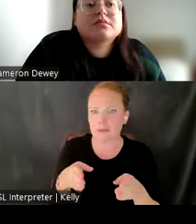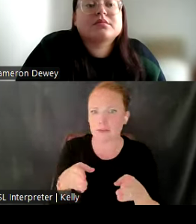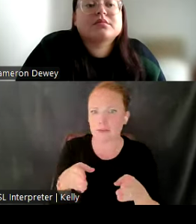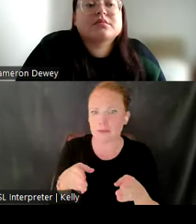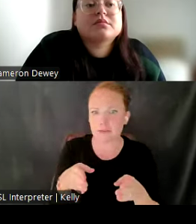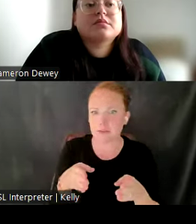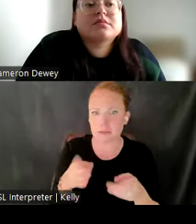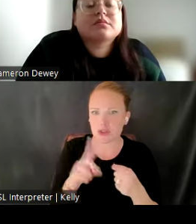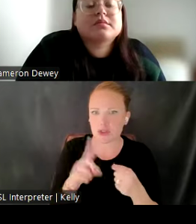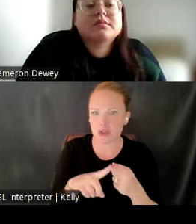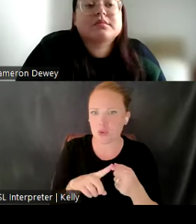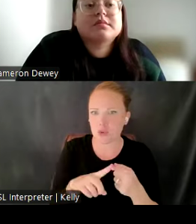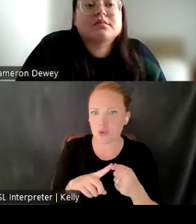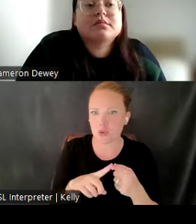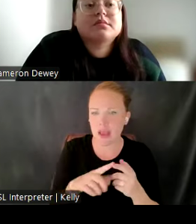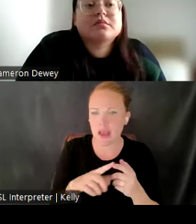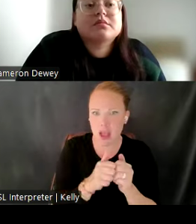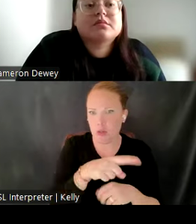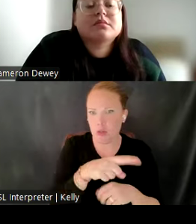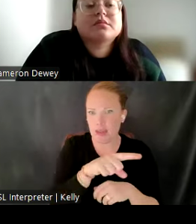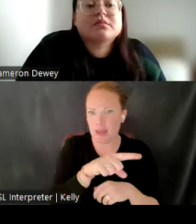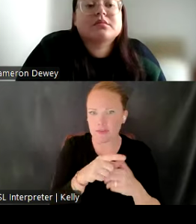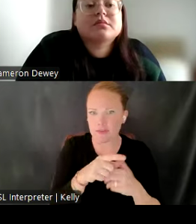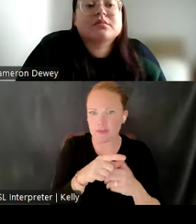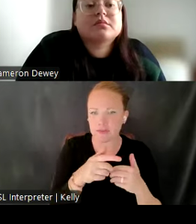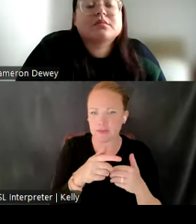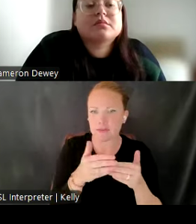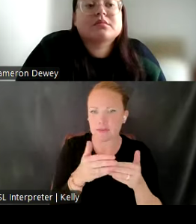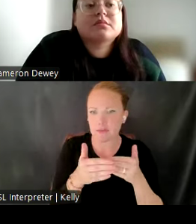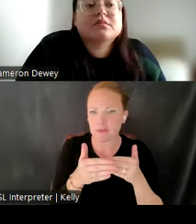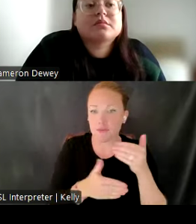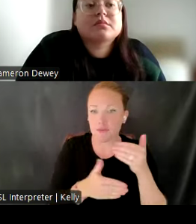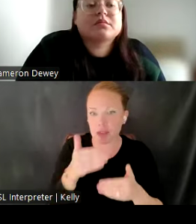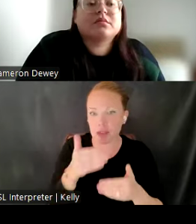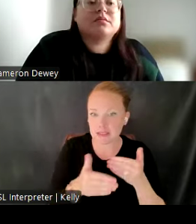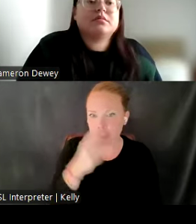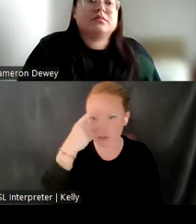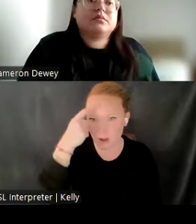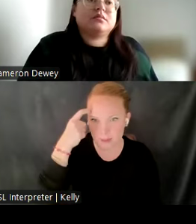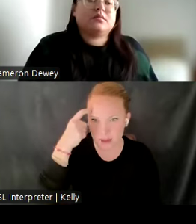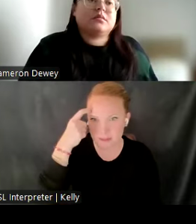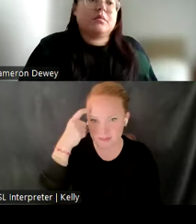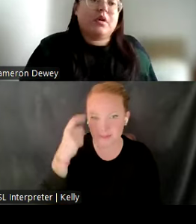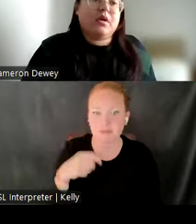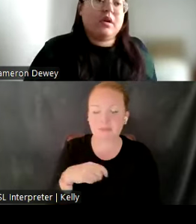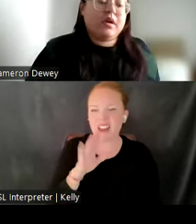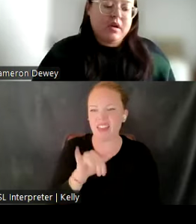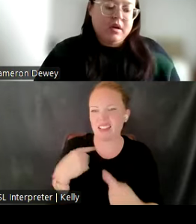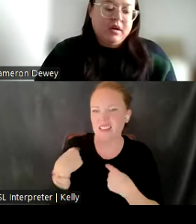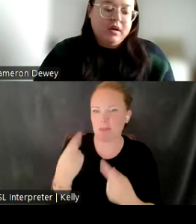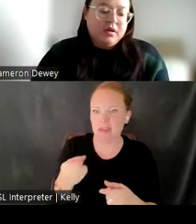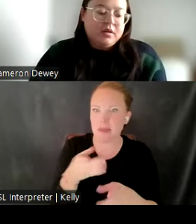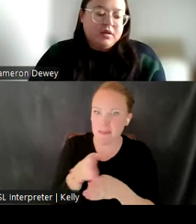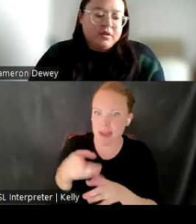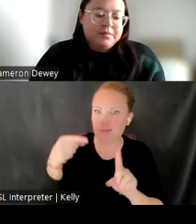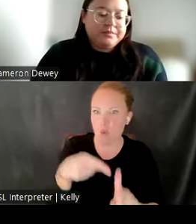go about processing trauma. And this has been the main topic of this discussion